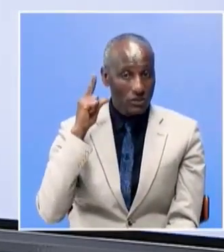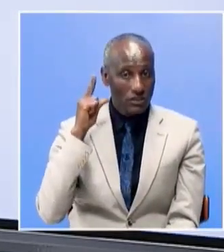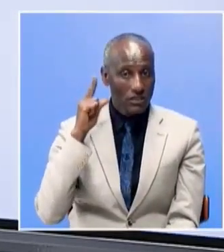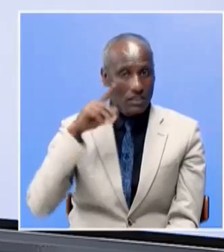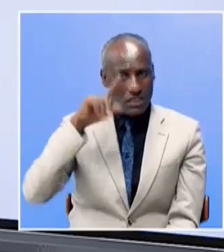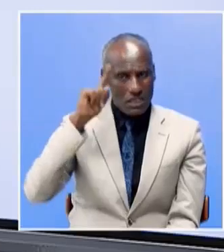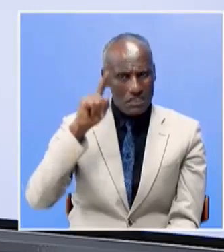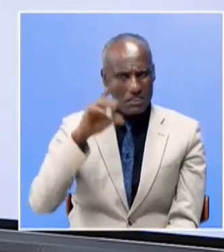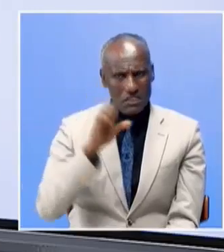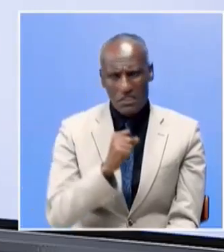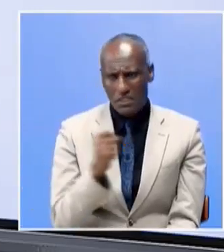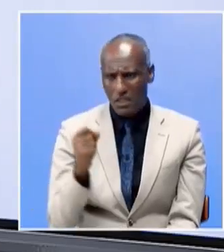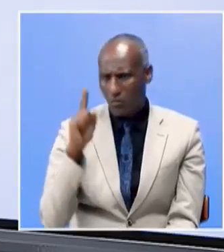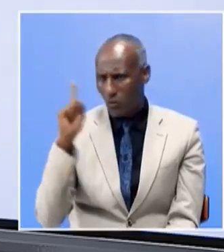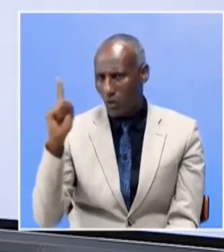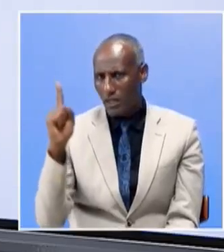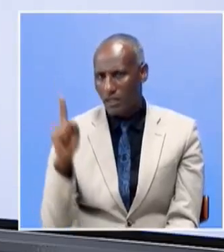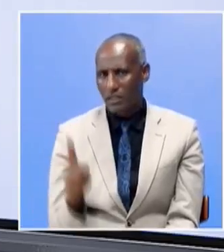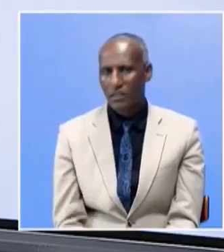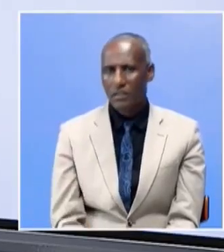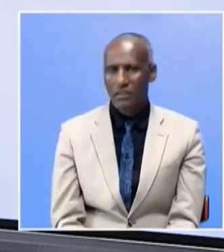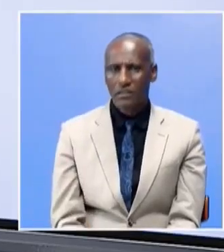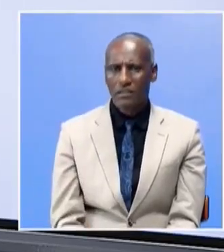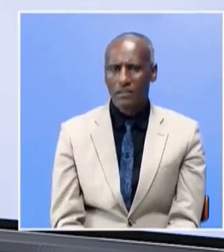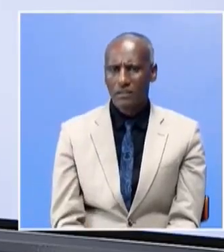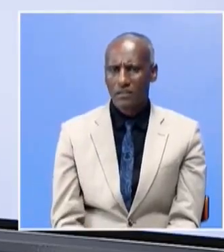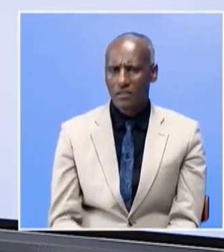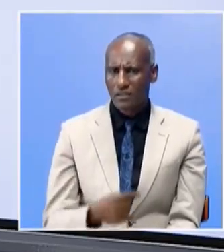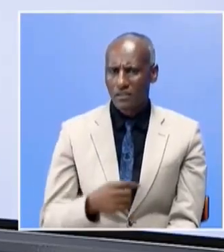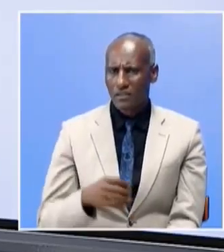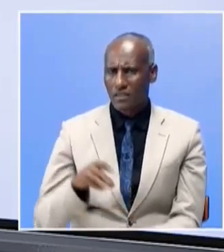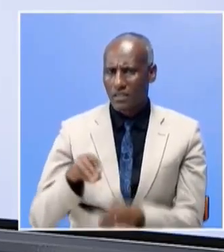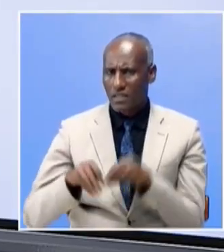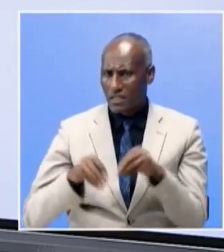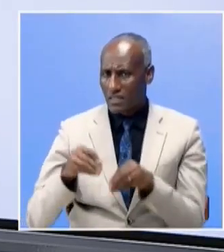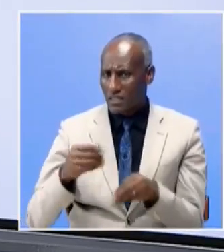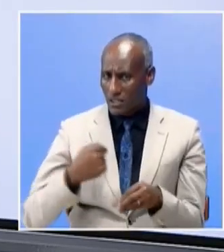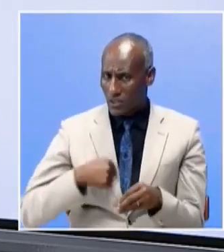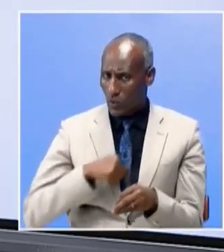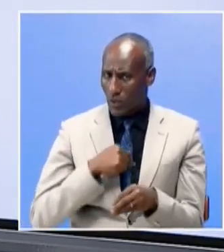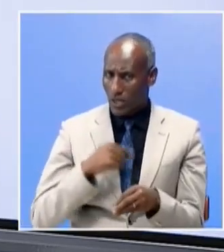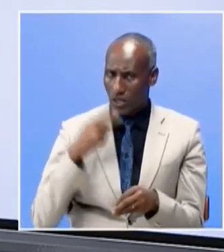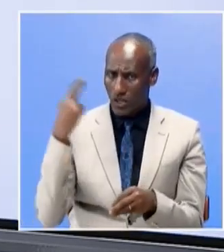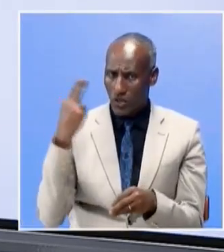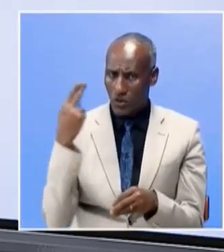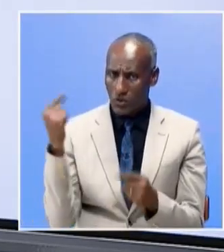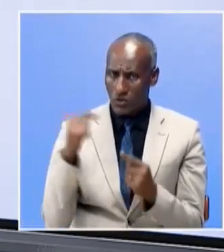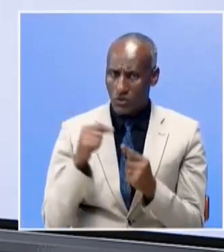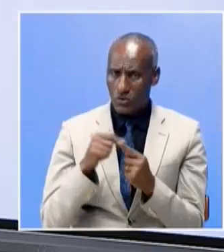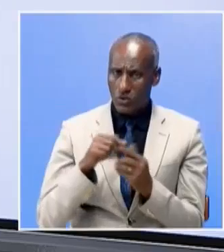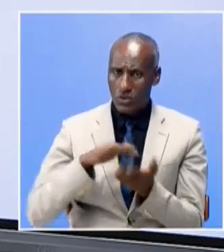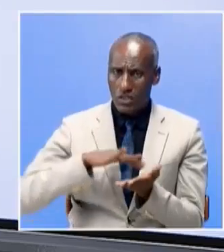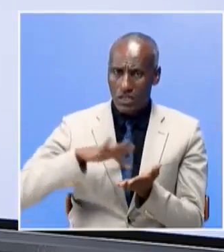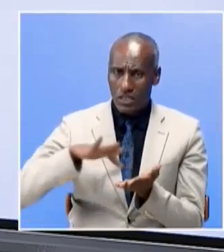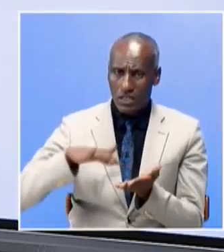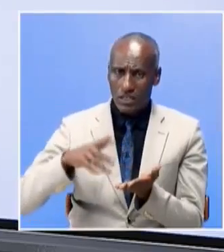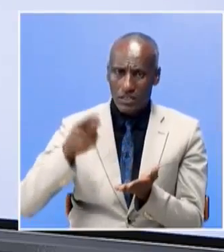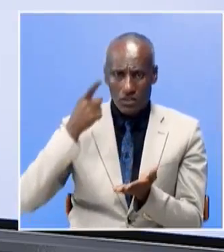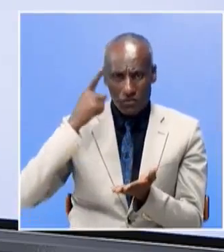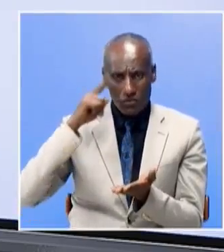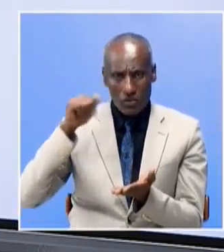someone, did we use to read for a long time in a library? This means just you are asking